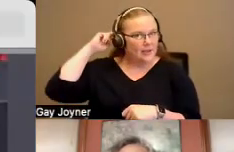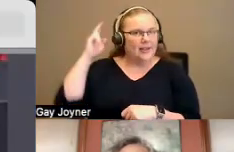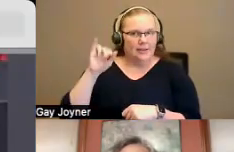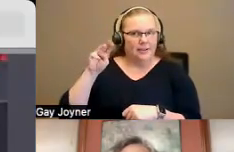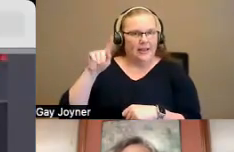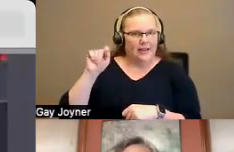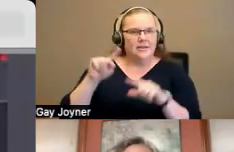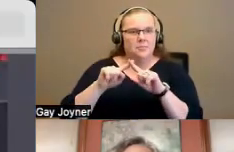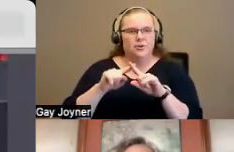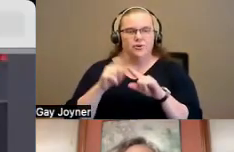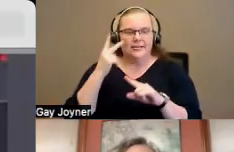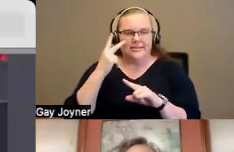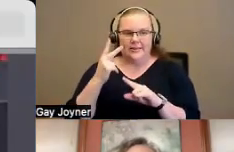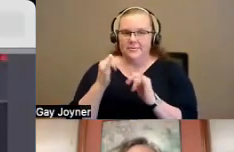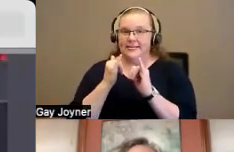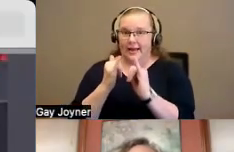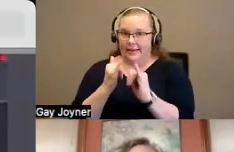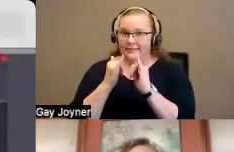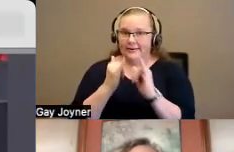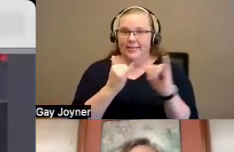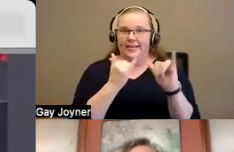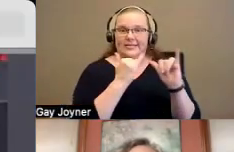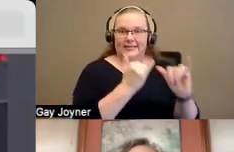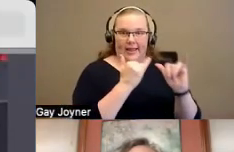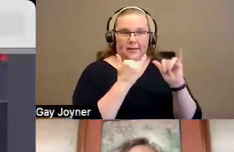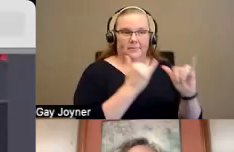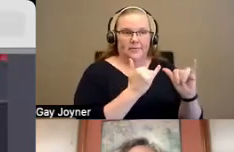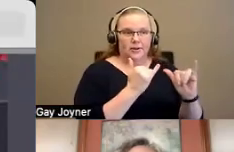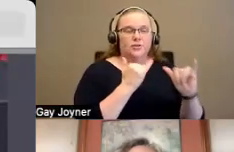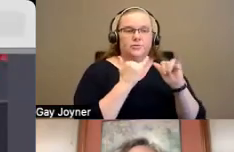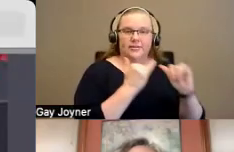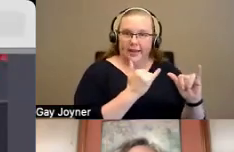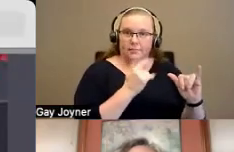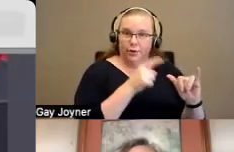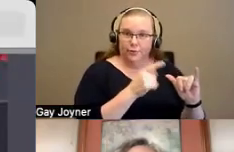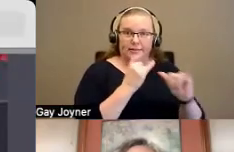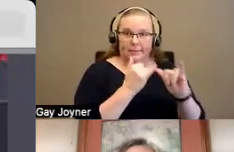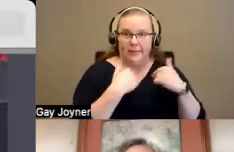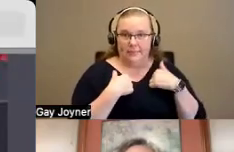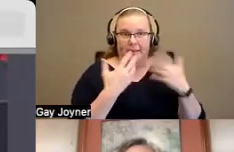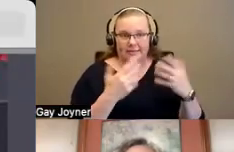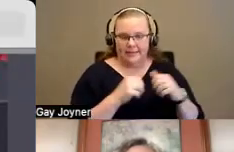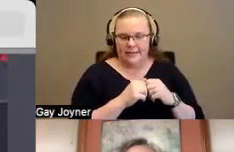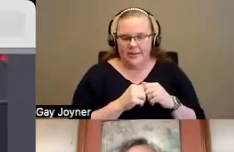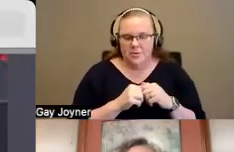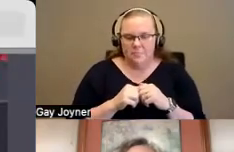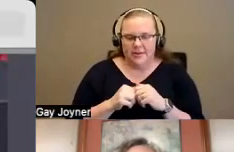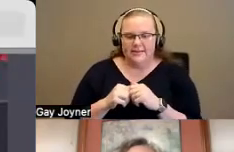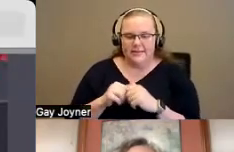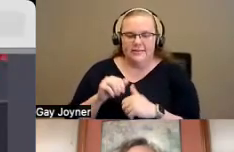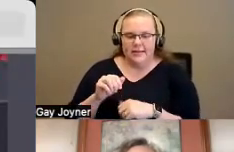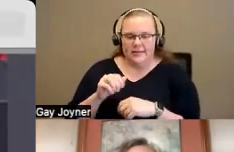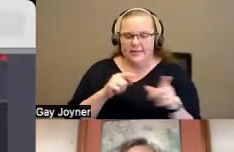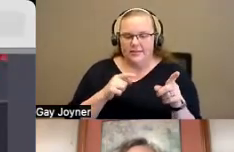the implant, but you can see them signing, and that's same. So same you, same me, basically. But